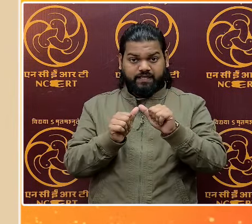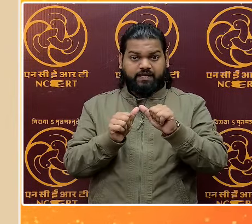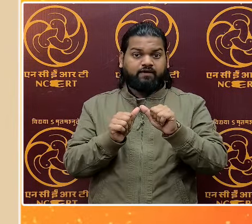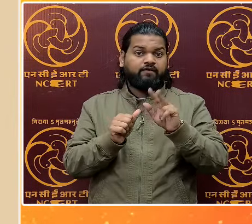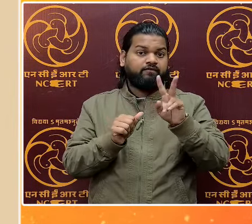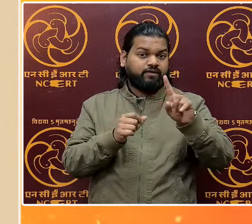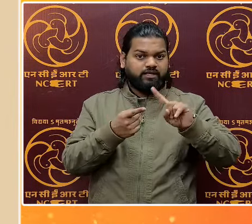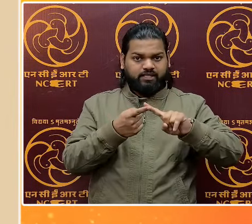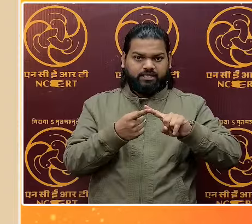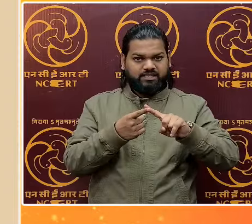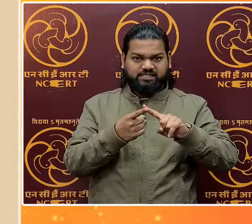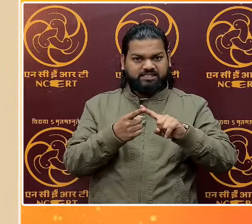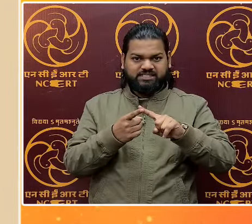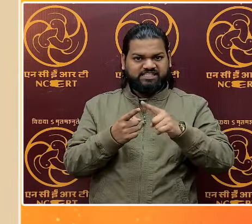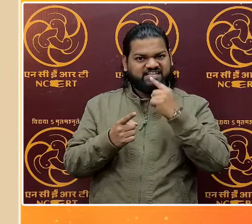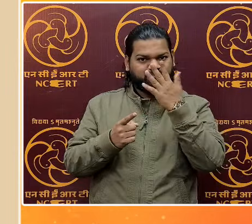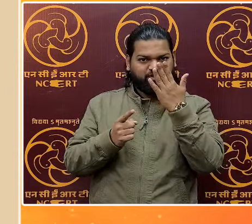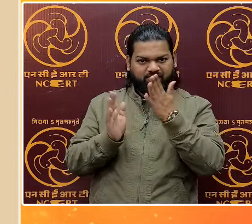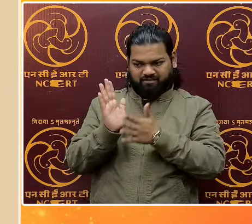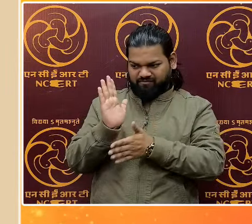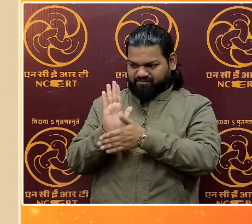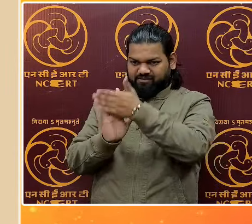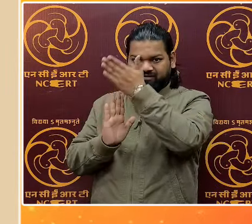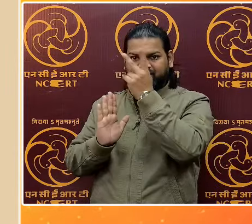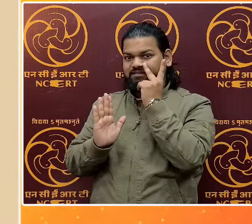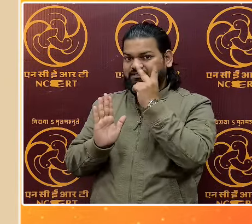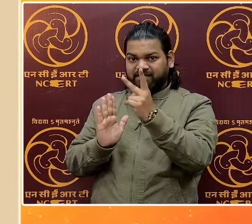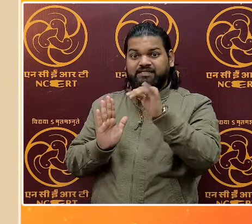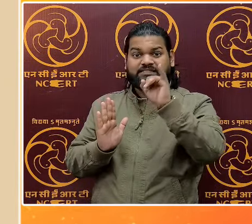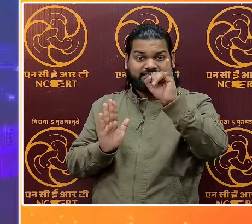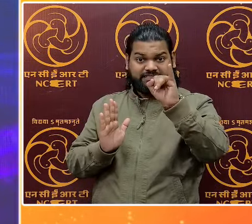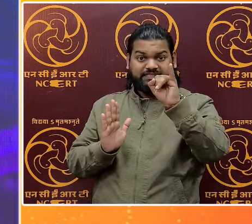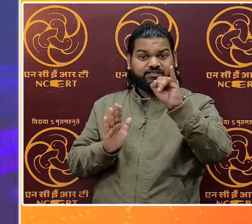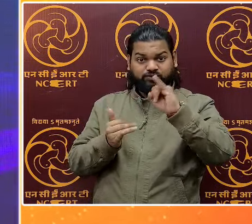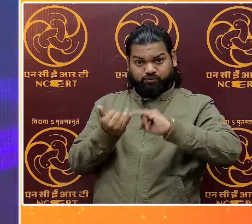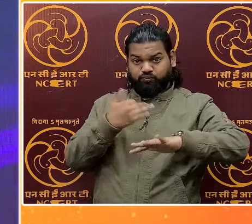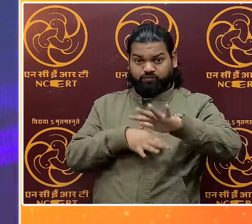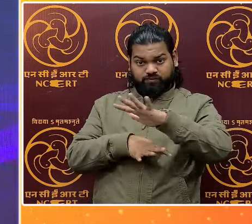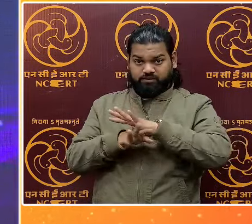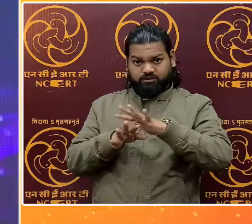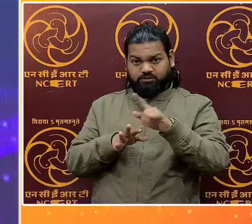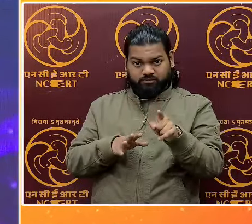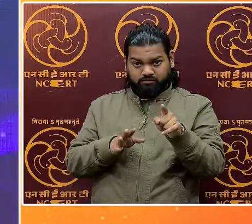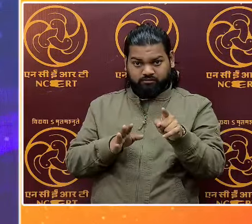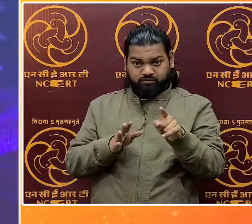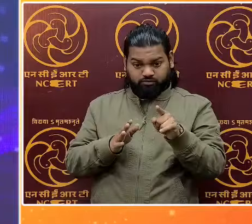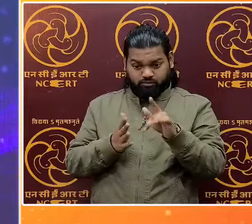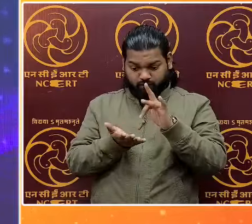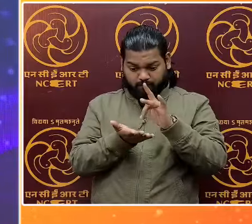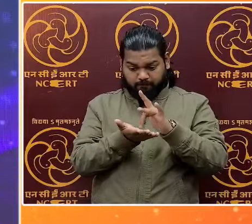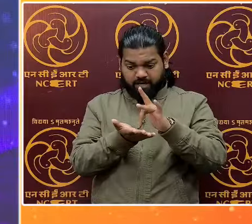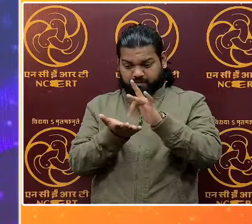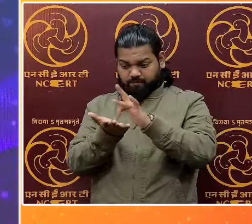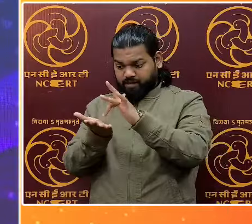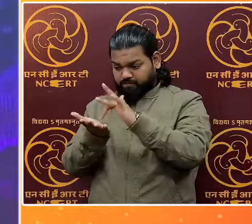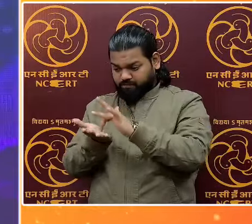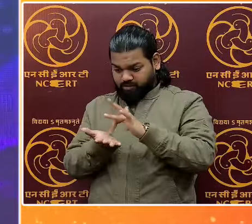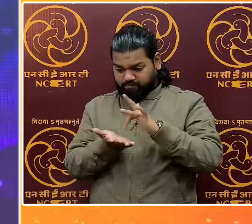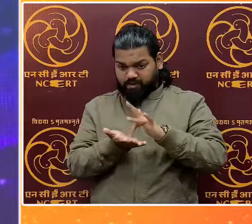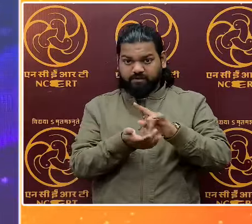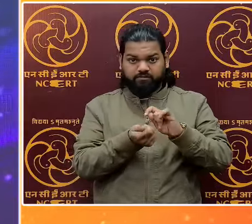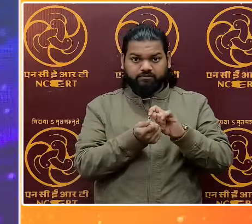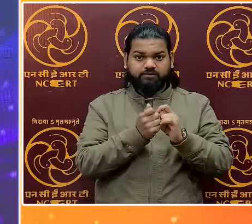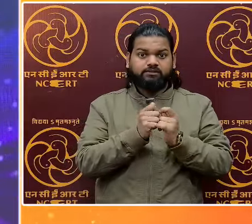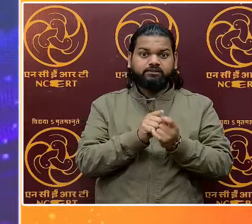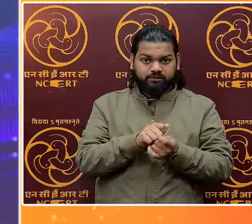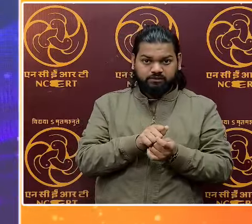right? Concave mirror has got 6 cases, wherein when we have changed the position of the object,